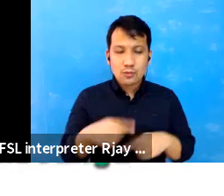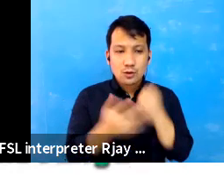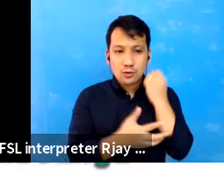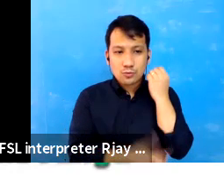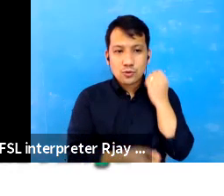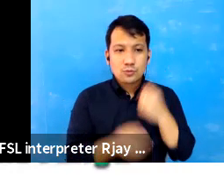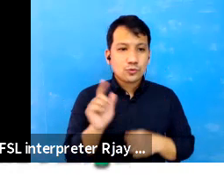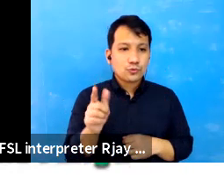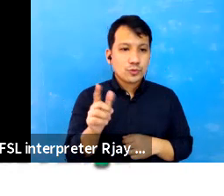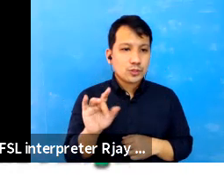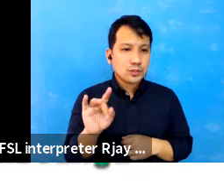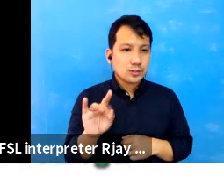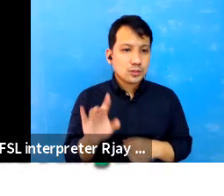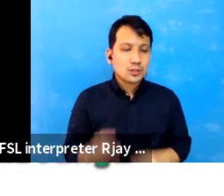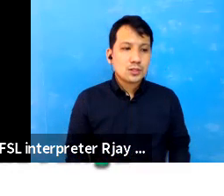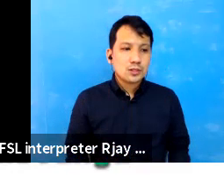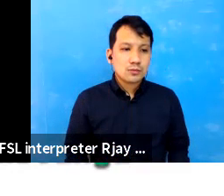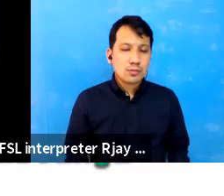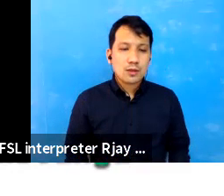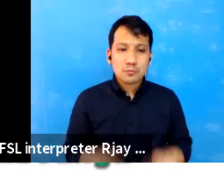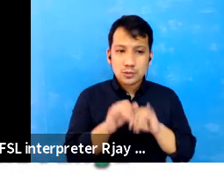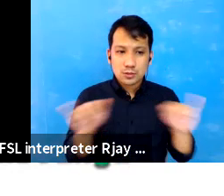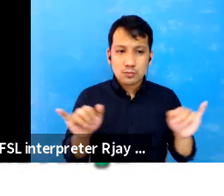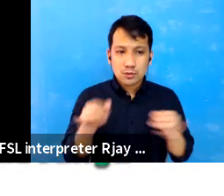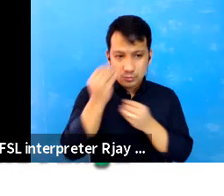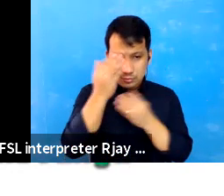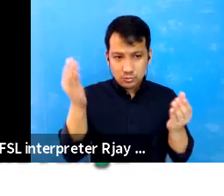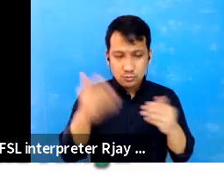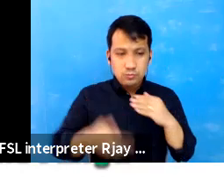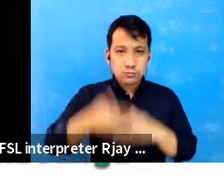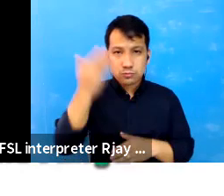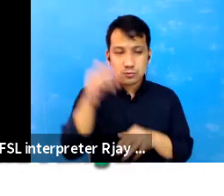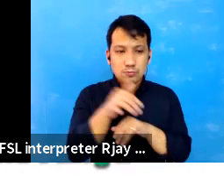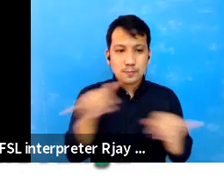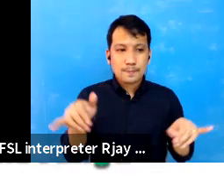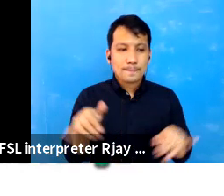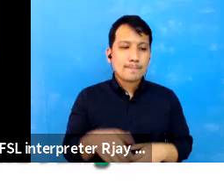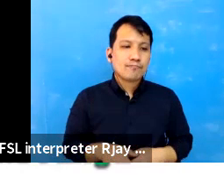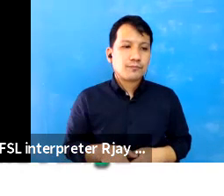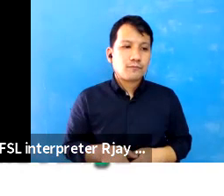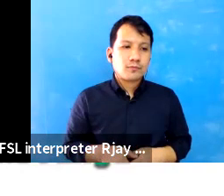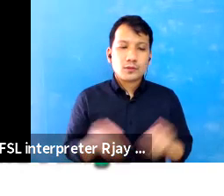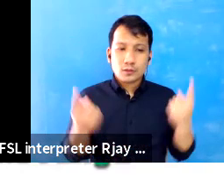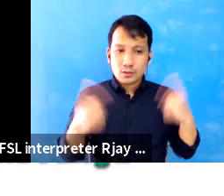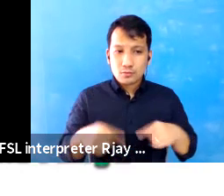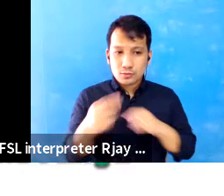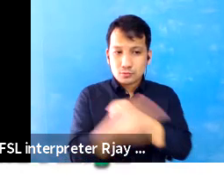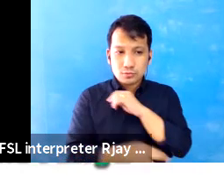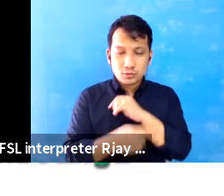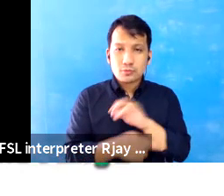in 2018. Likewise, we have a high prevalence of stunting in the region